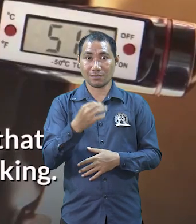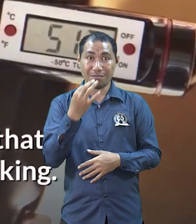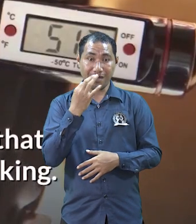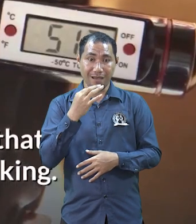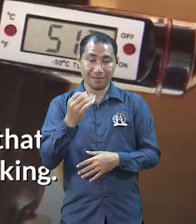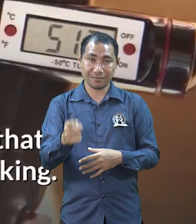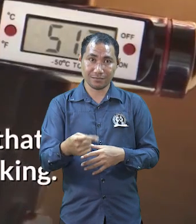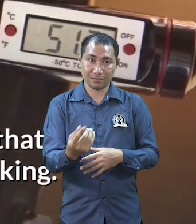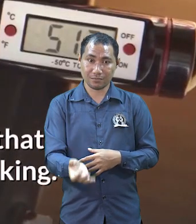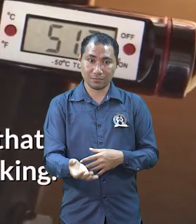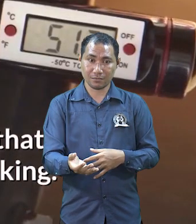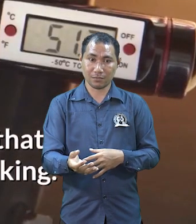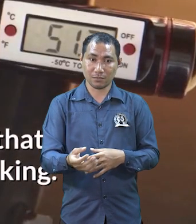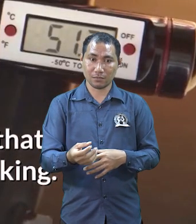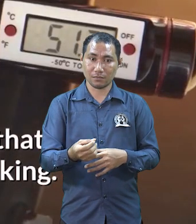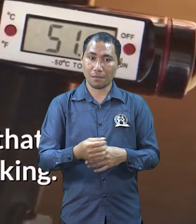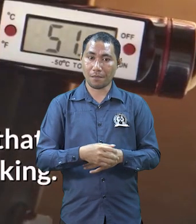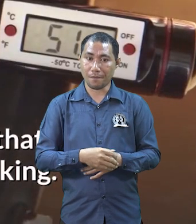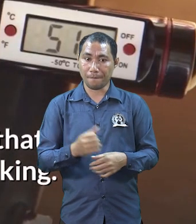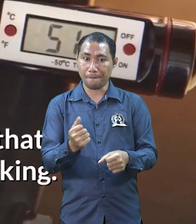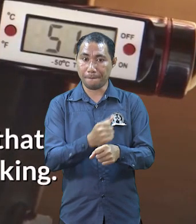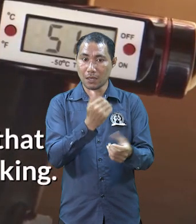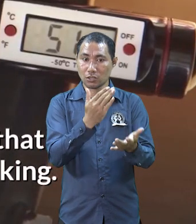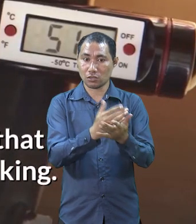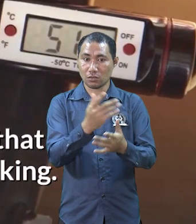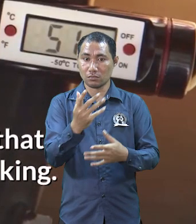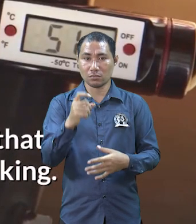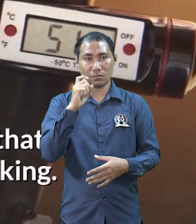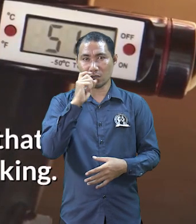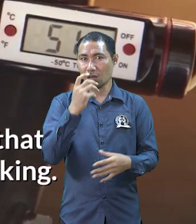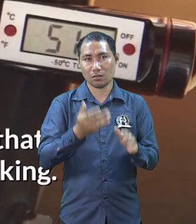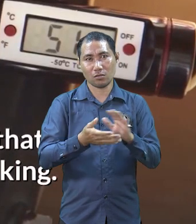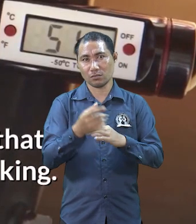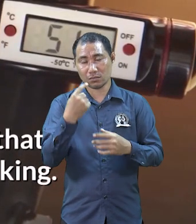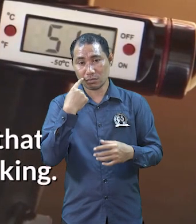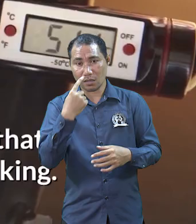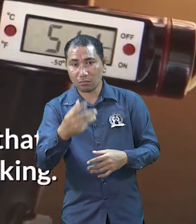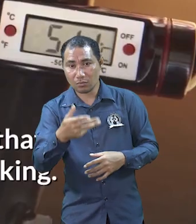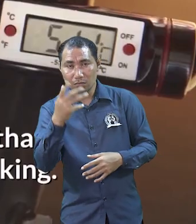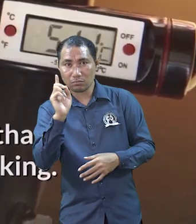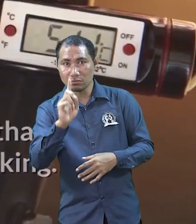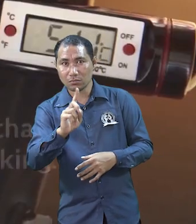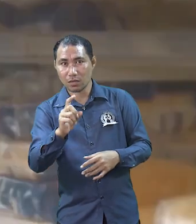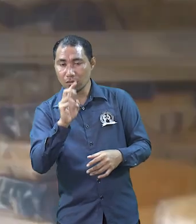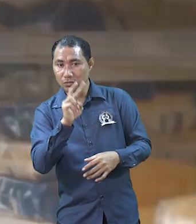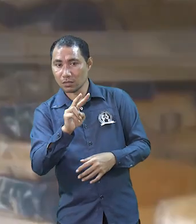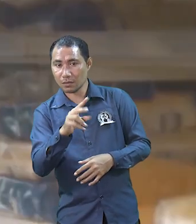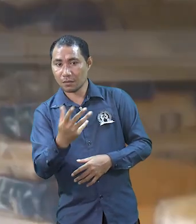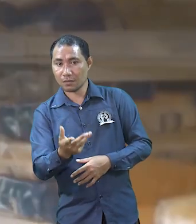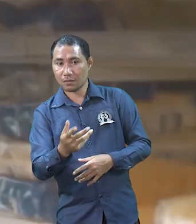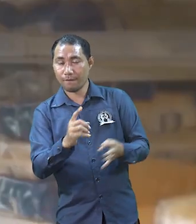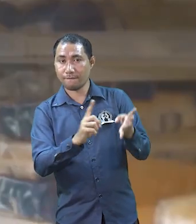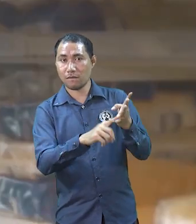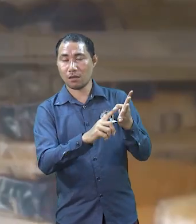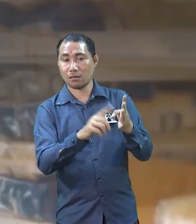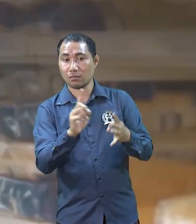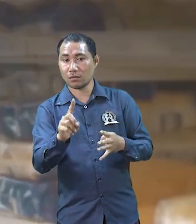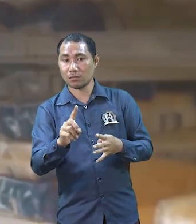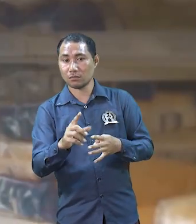to make sure that food is done. You can't always tell by looking. 4.